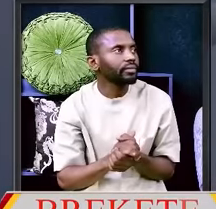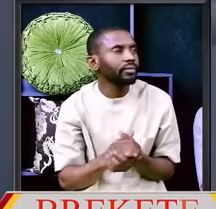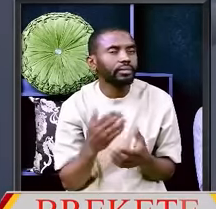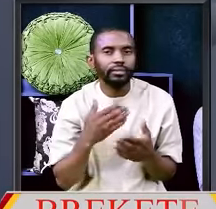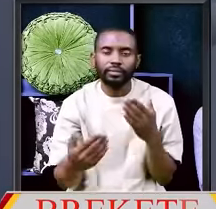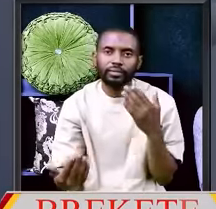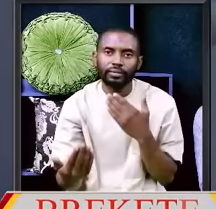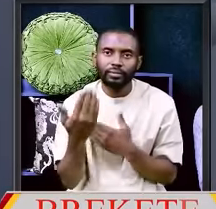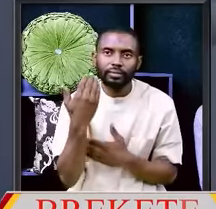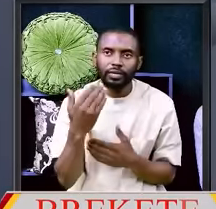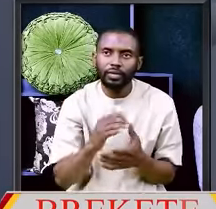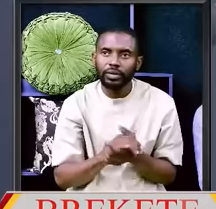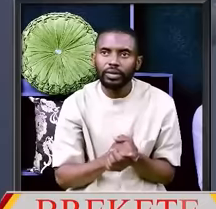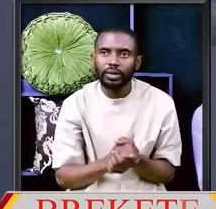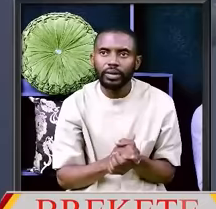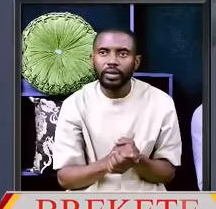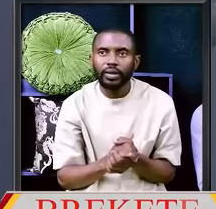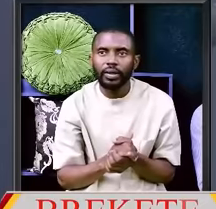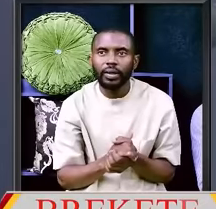Good morning.